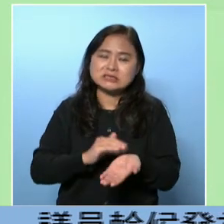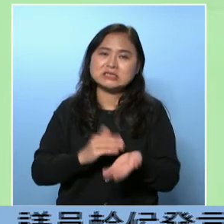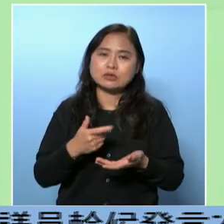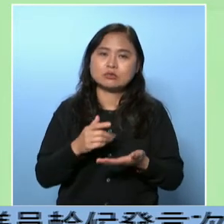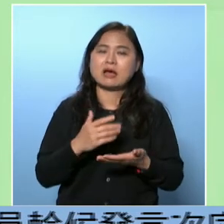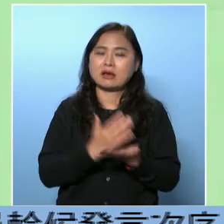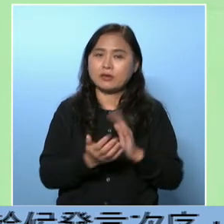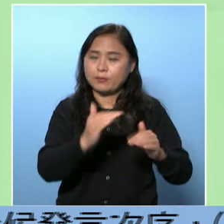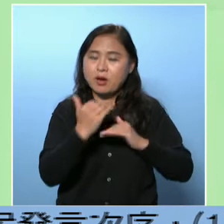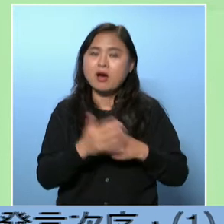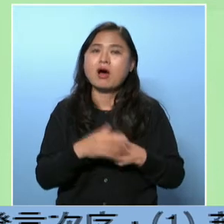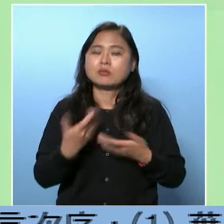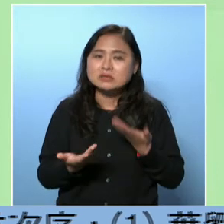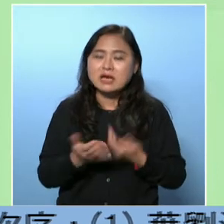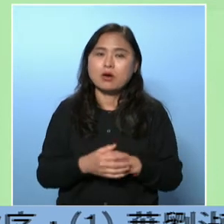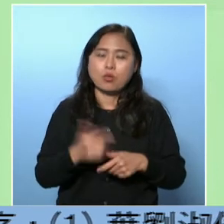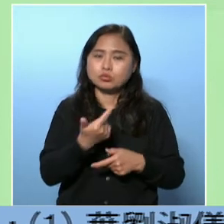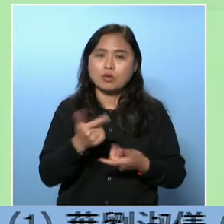provisional practicing licenses.